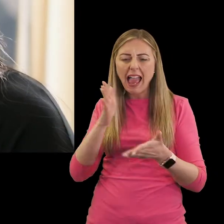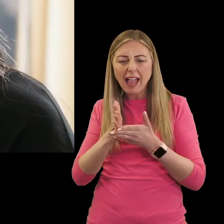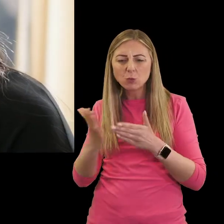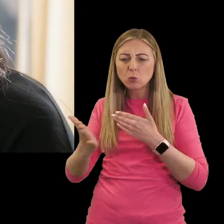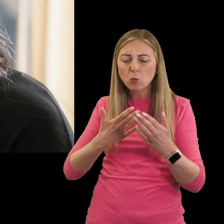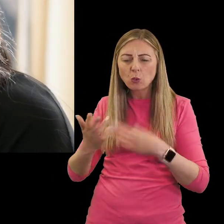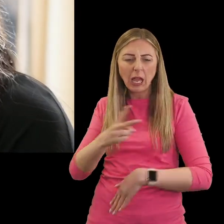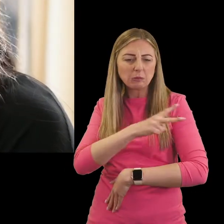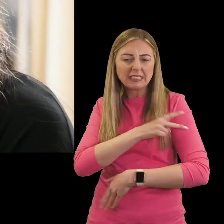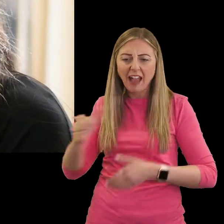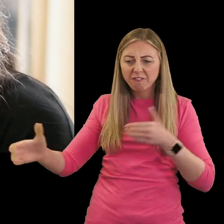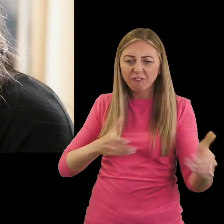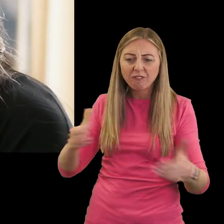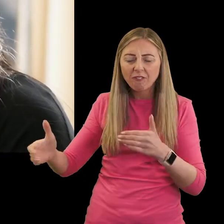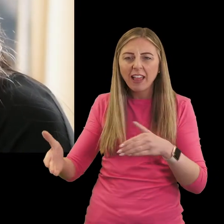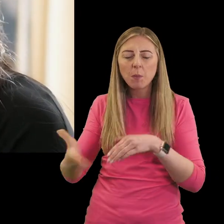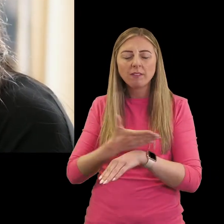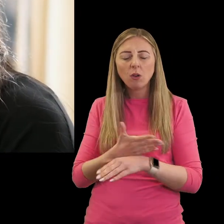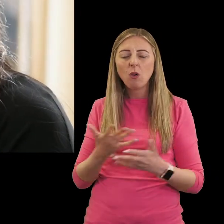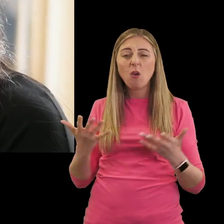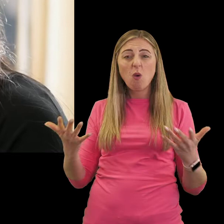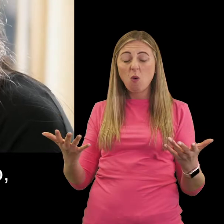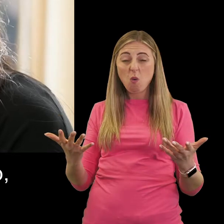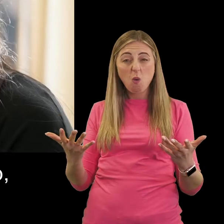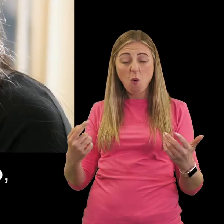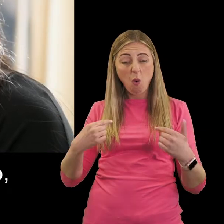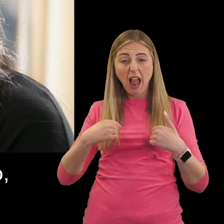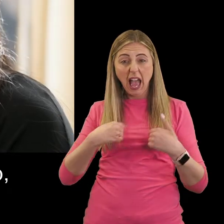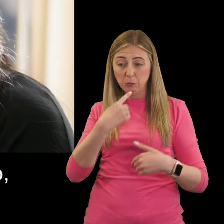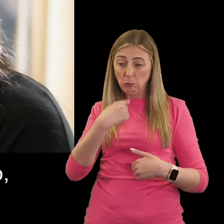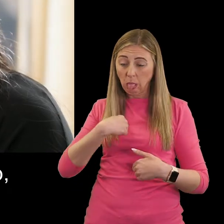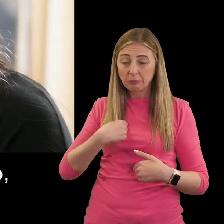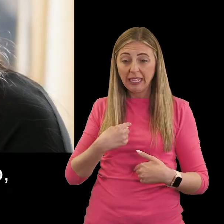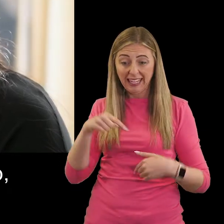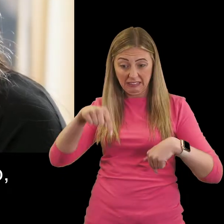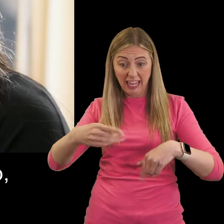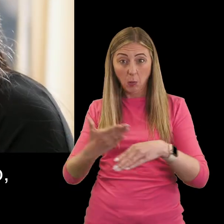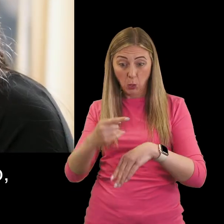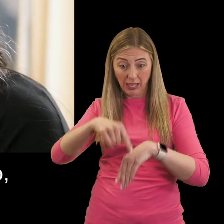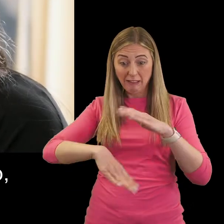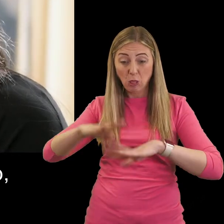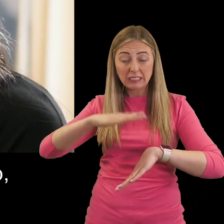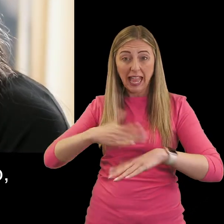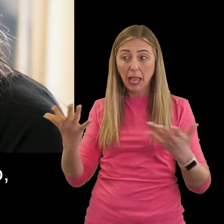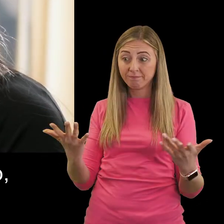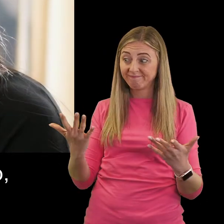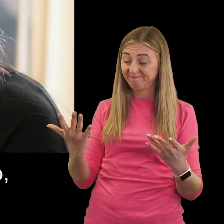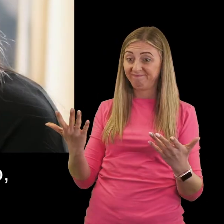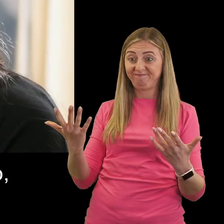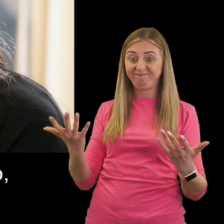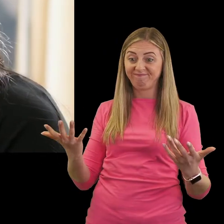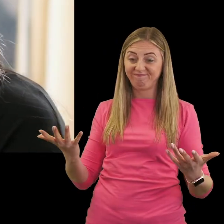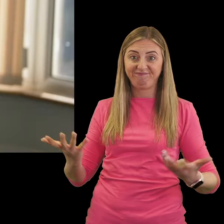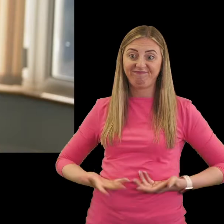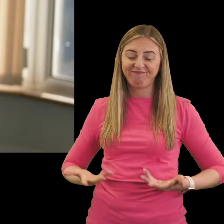better, or simply being told you are hired to do a full-time job and we expect you to do a full-time job, no matter how bad it made